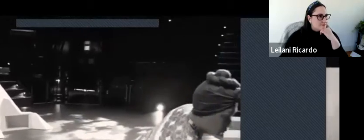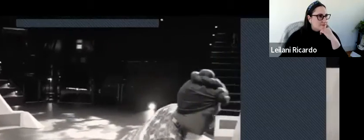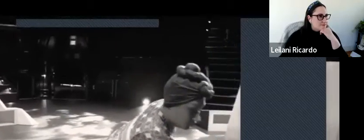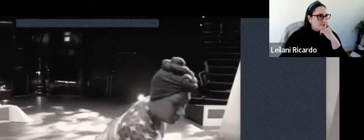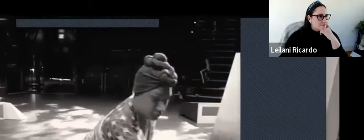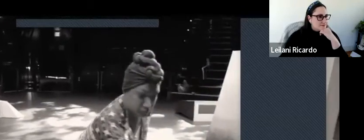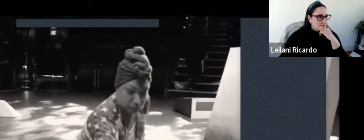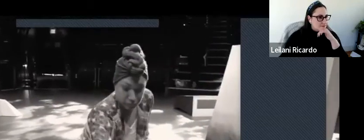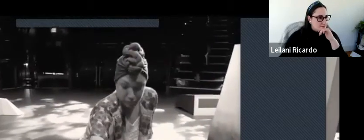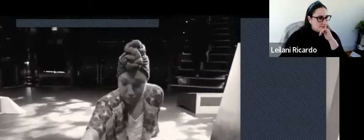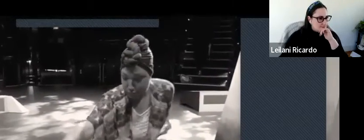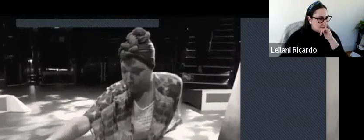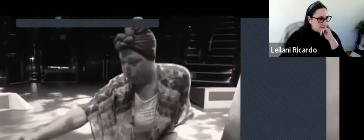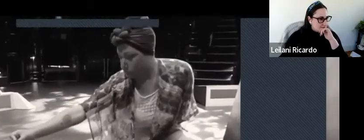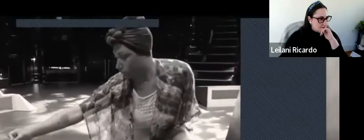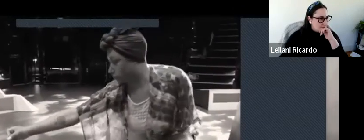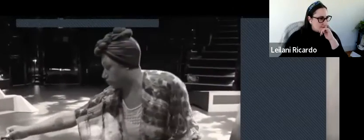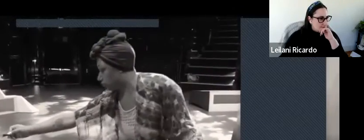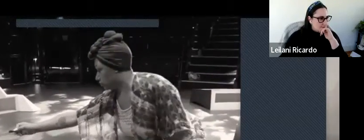us who come here